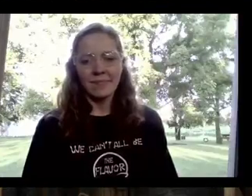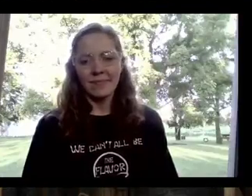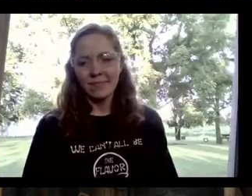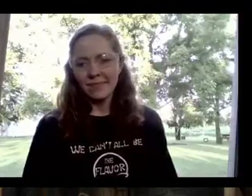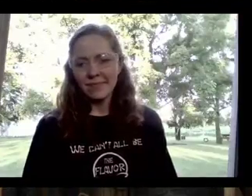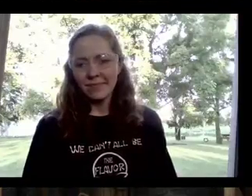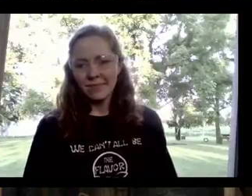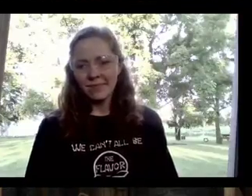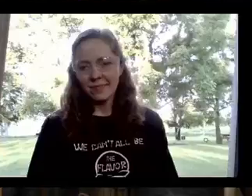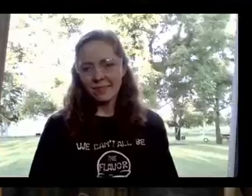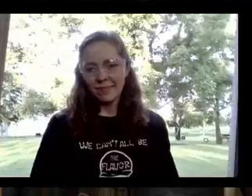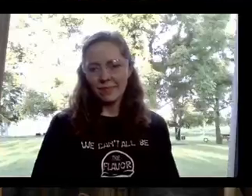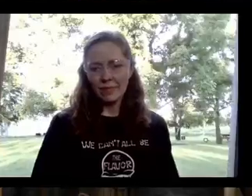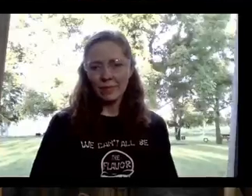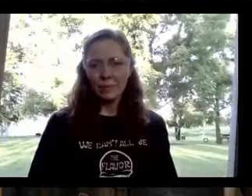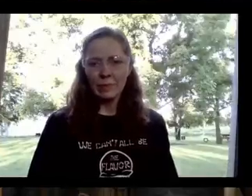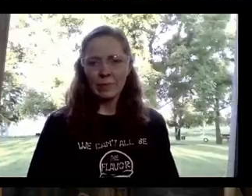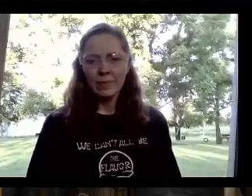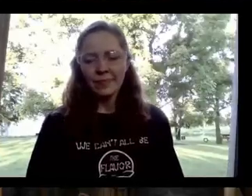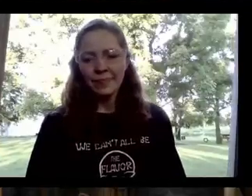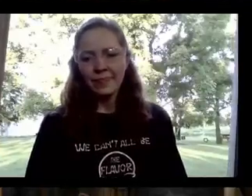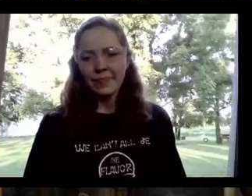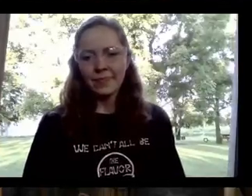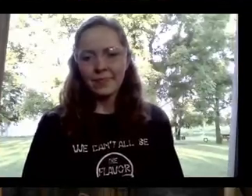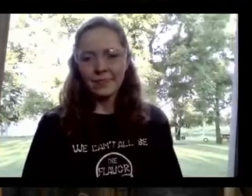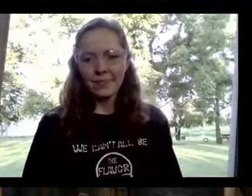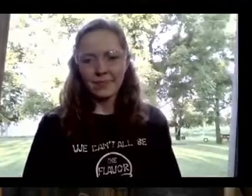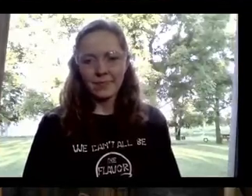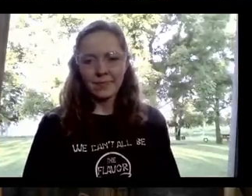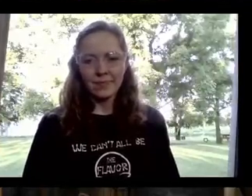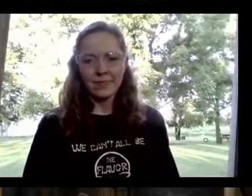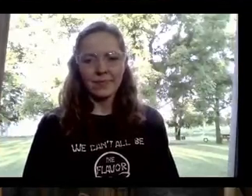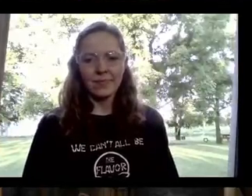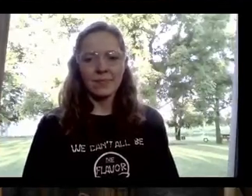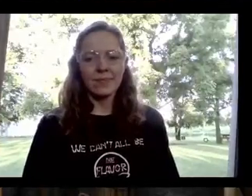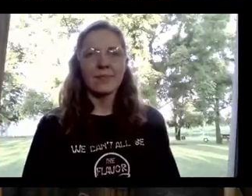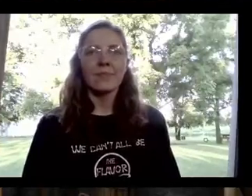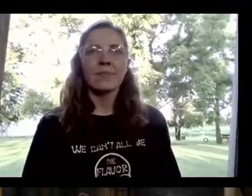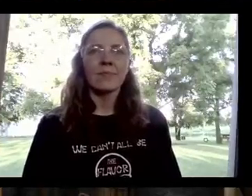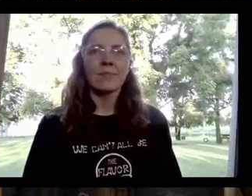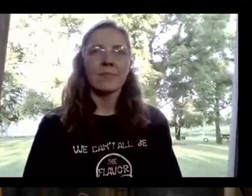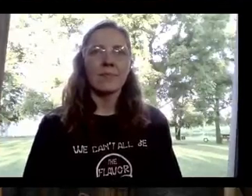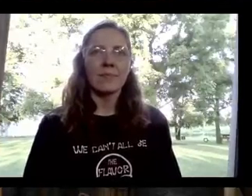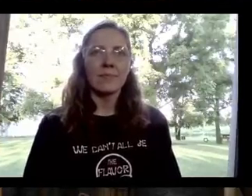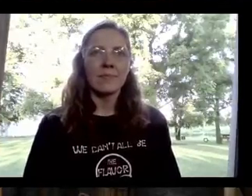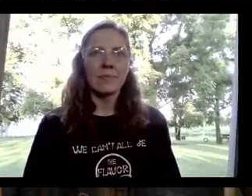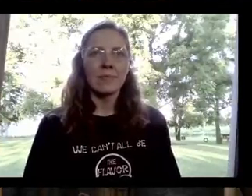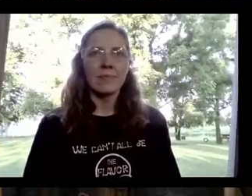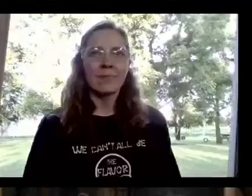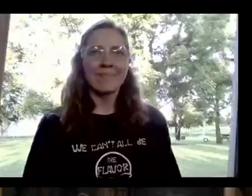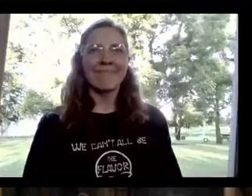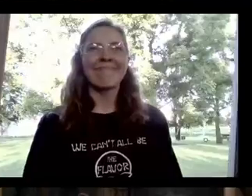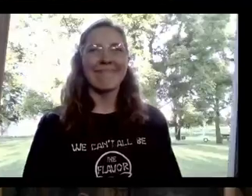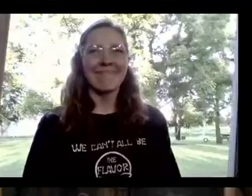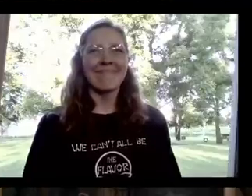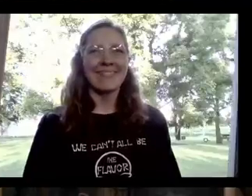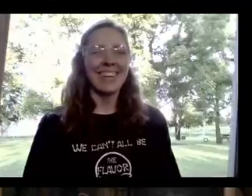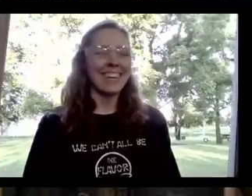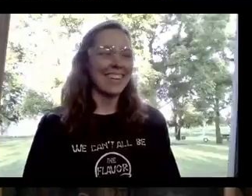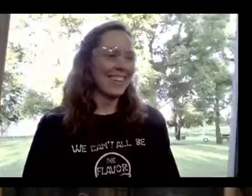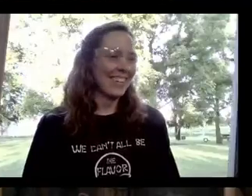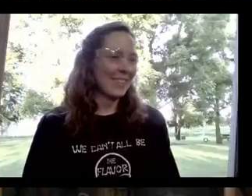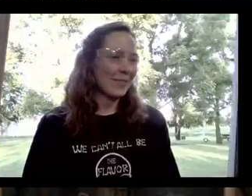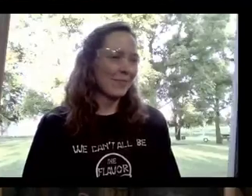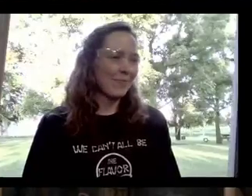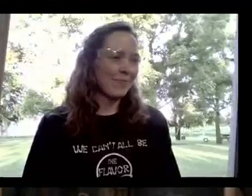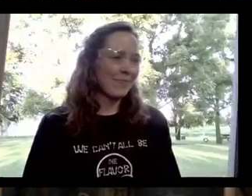Honor Forge, Billy Strong, Paul Ellis, or Celiac, as we all like to